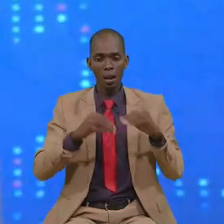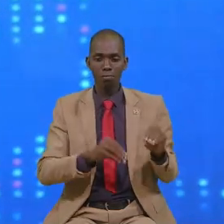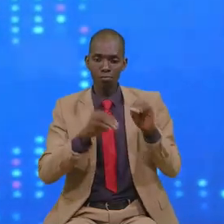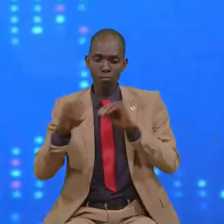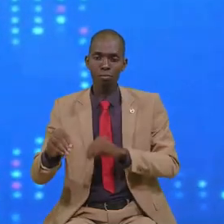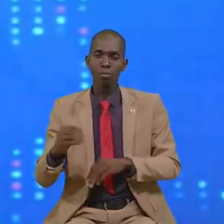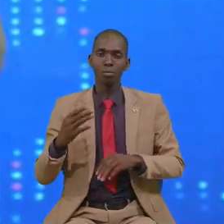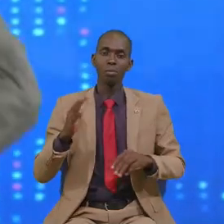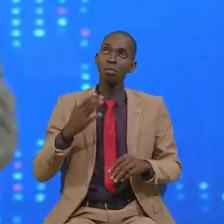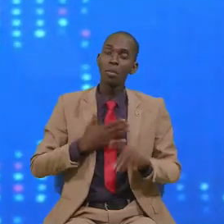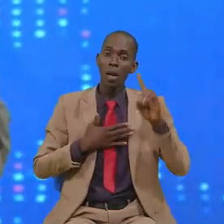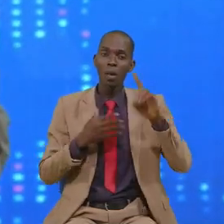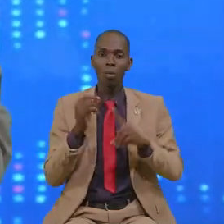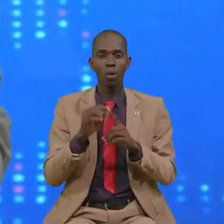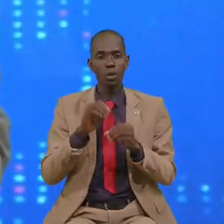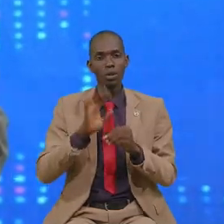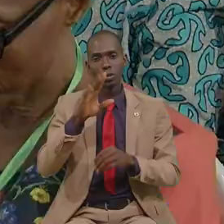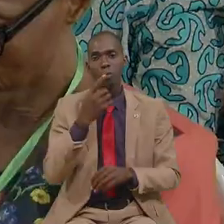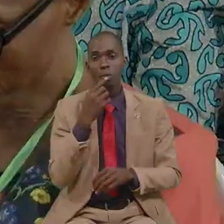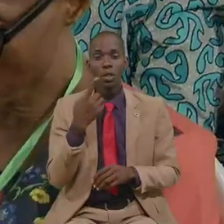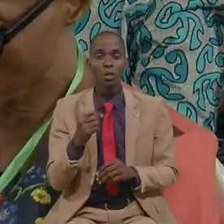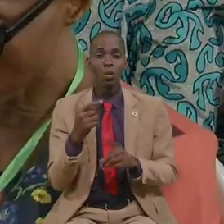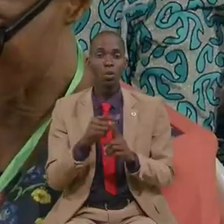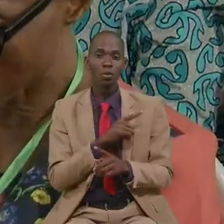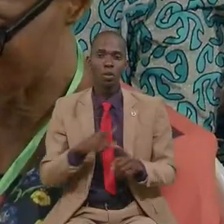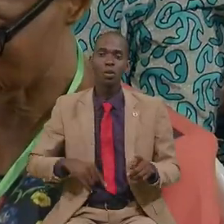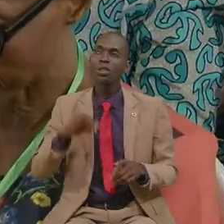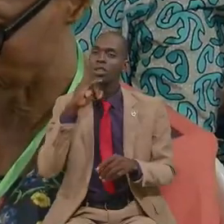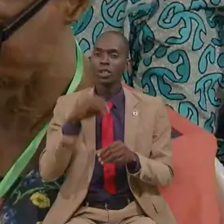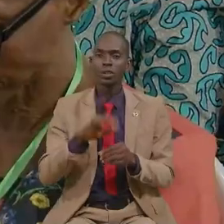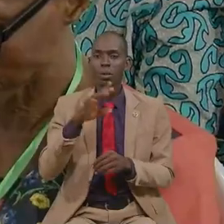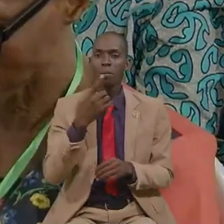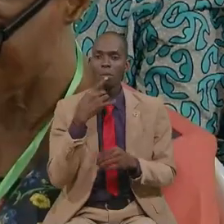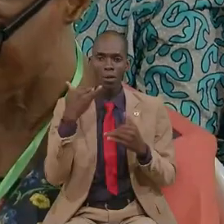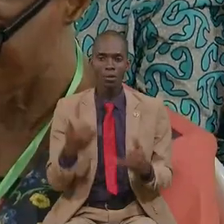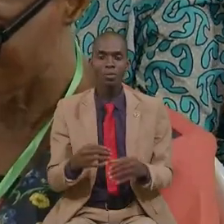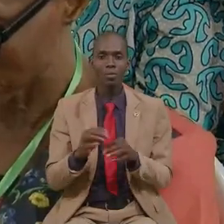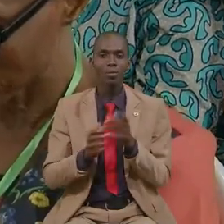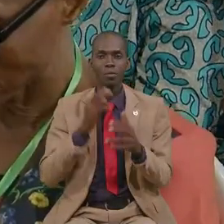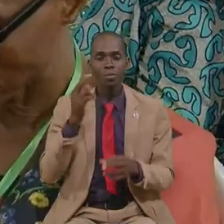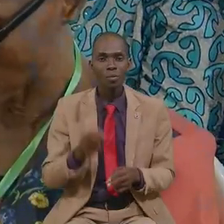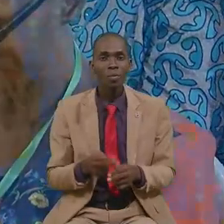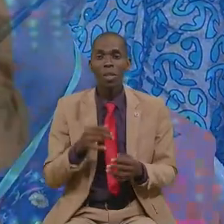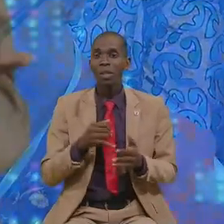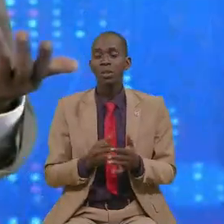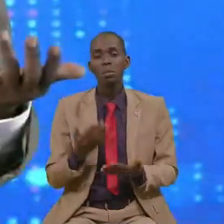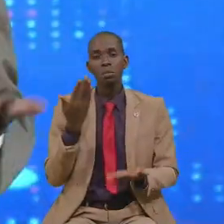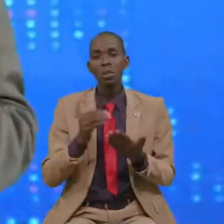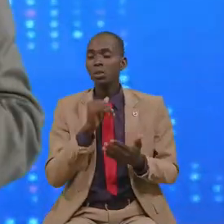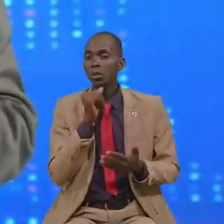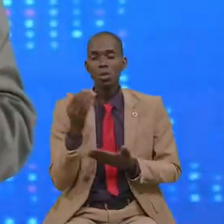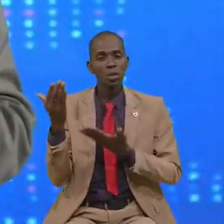thy mouth. The word of the Lord is in your mouth already. It may not taste like sugar. It may